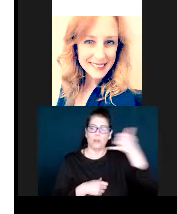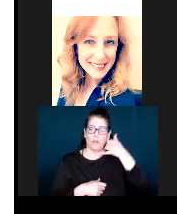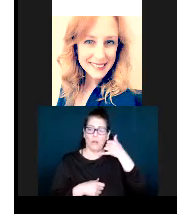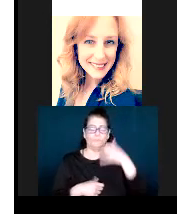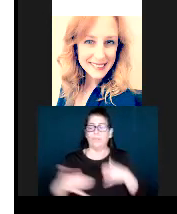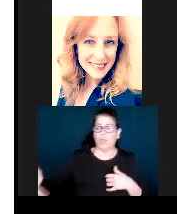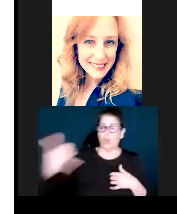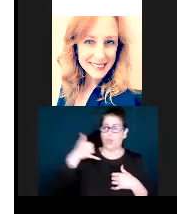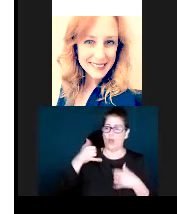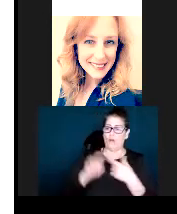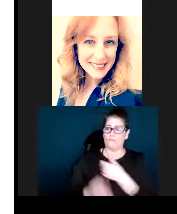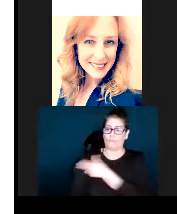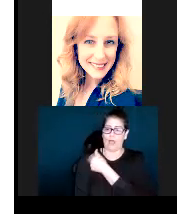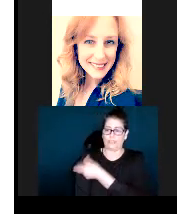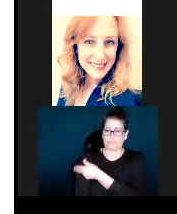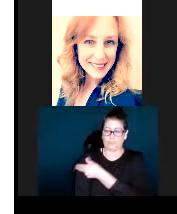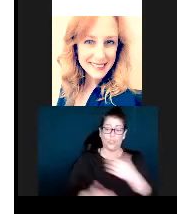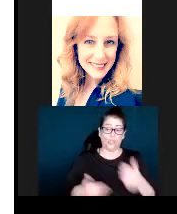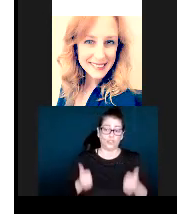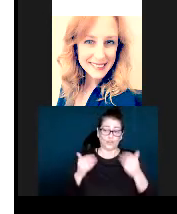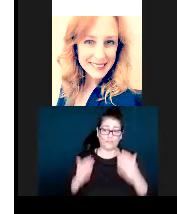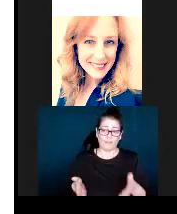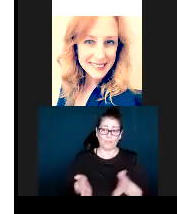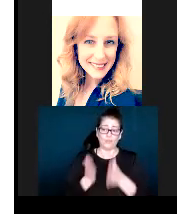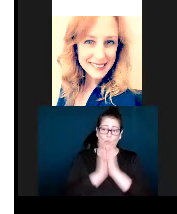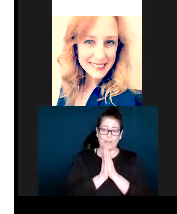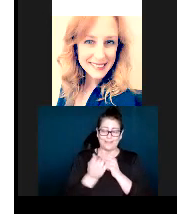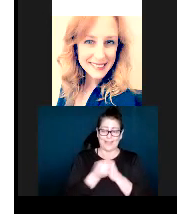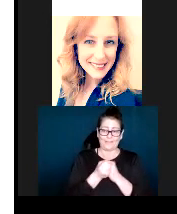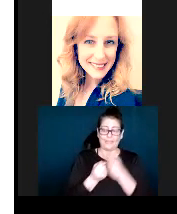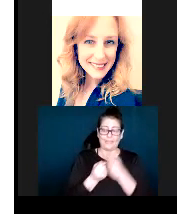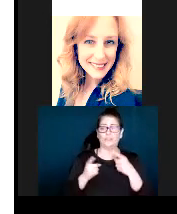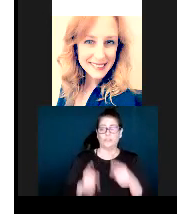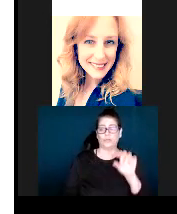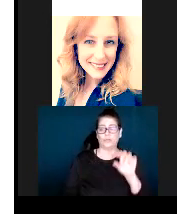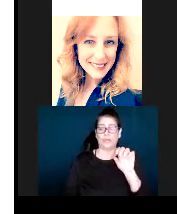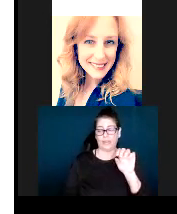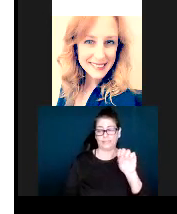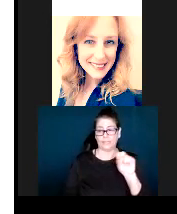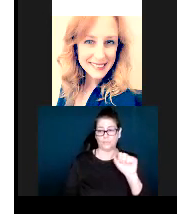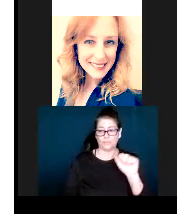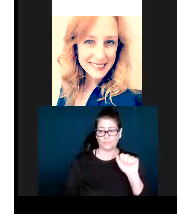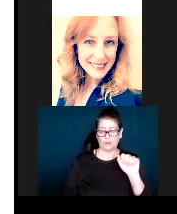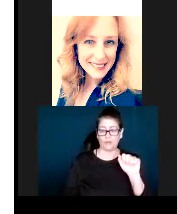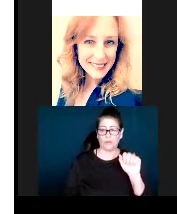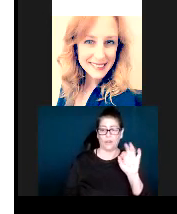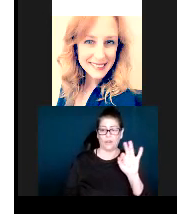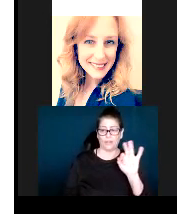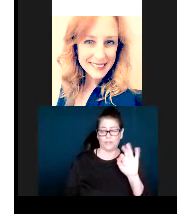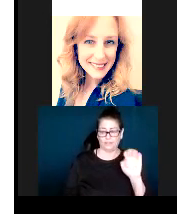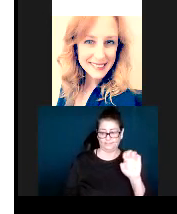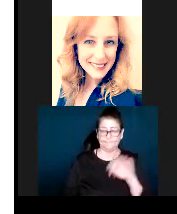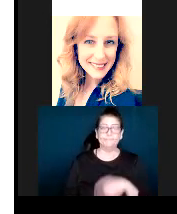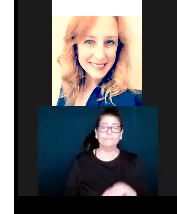hospital that a survivor is requesting an advocate during a sexual assault forensic exam. When you arrive at the hospital, the survivor